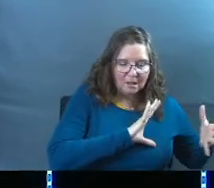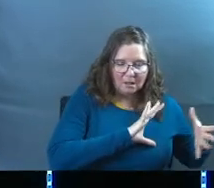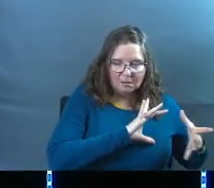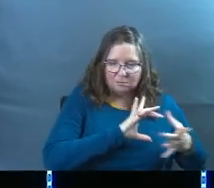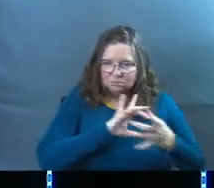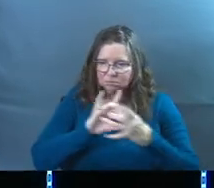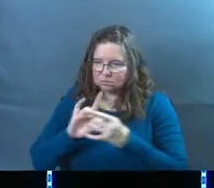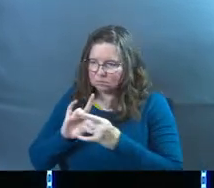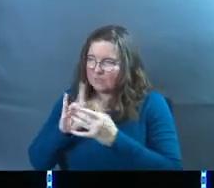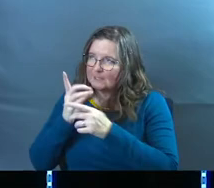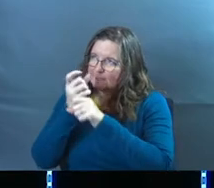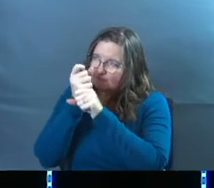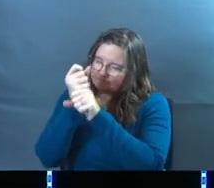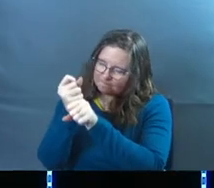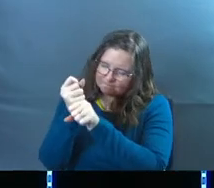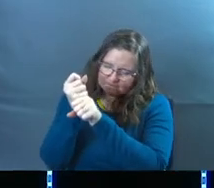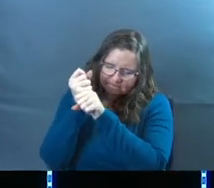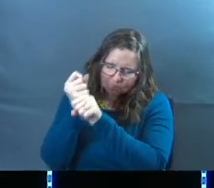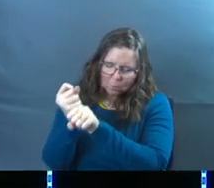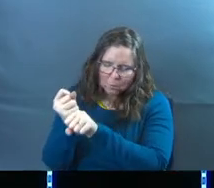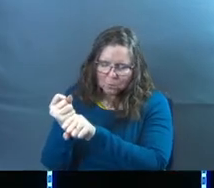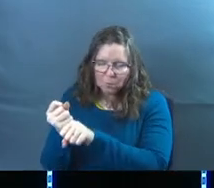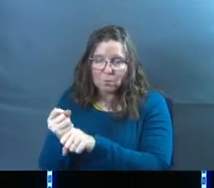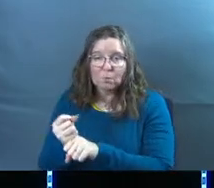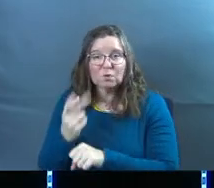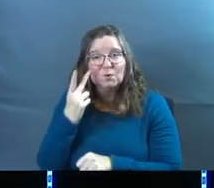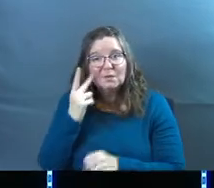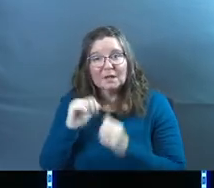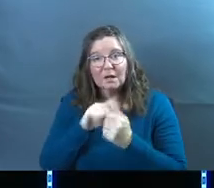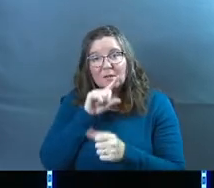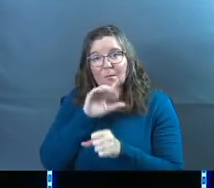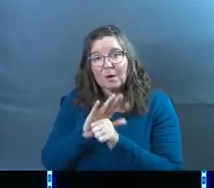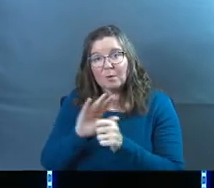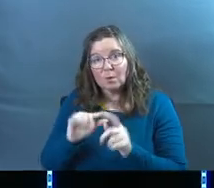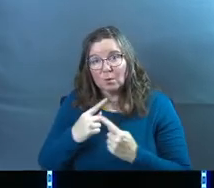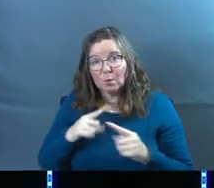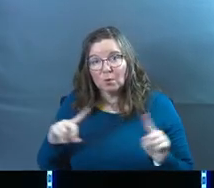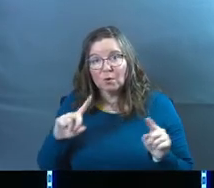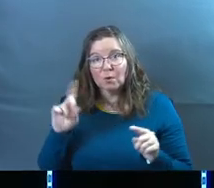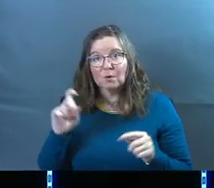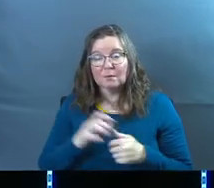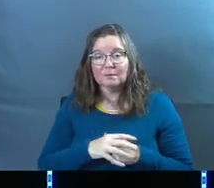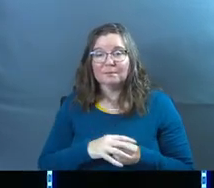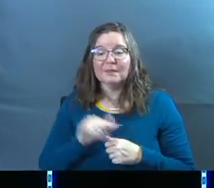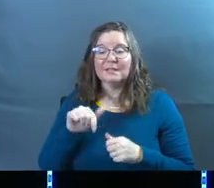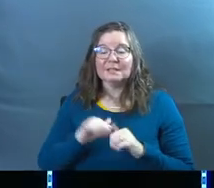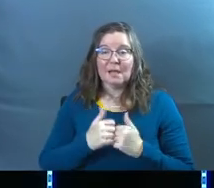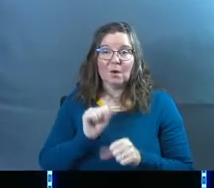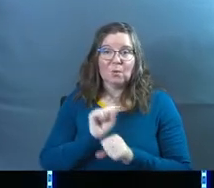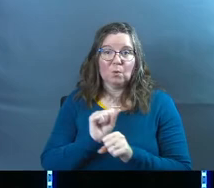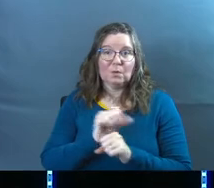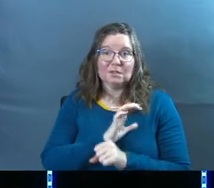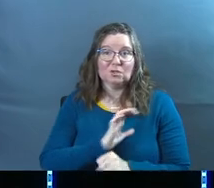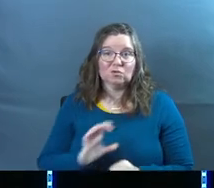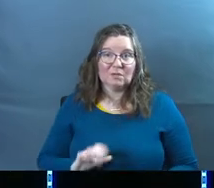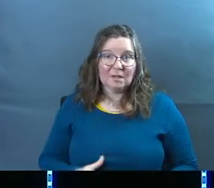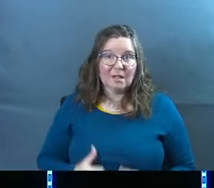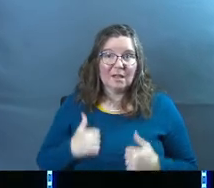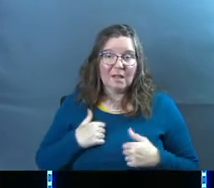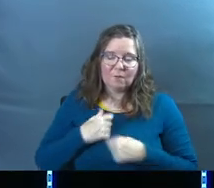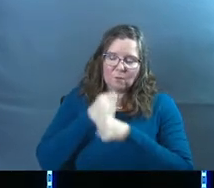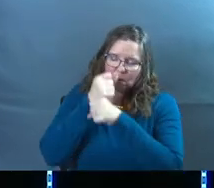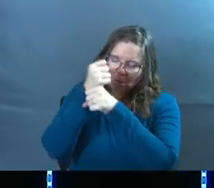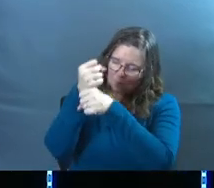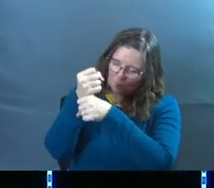this is the anchor I want you to hold on to. Do you see how the promises work? This is how it works in the Christian life. We